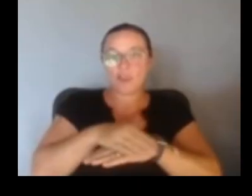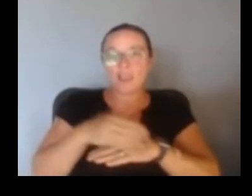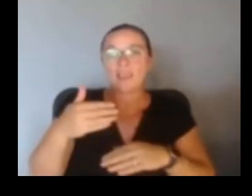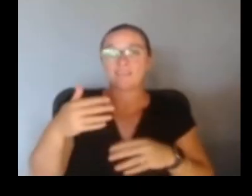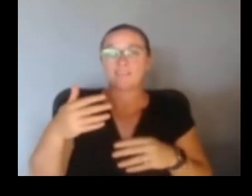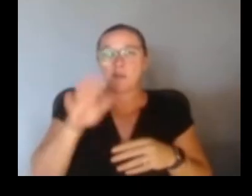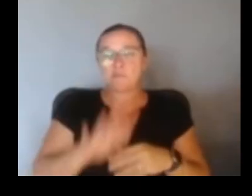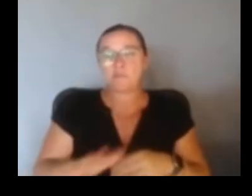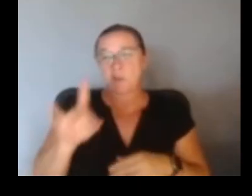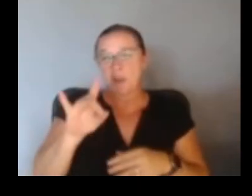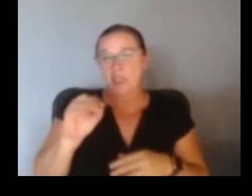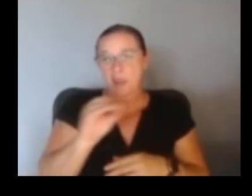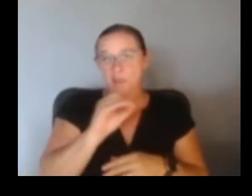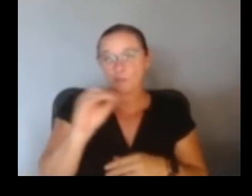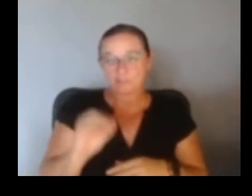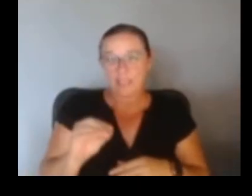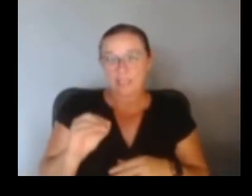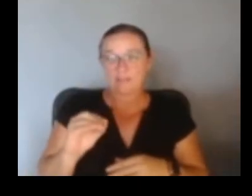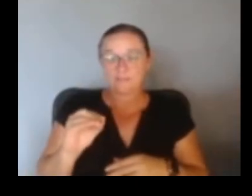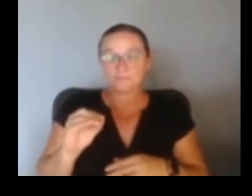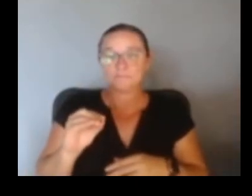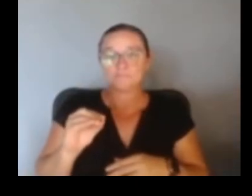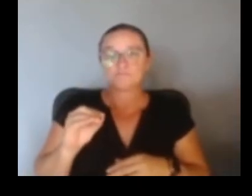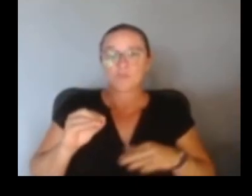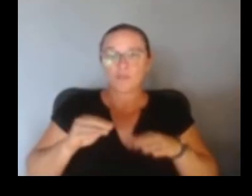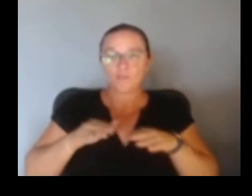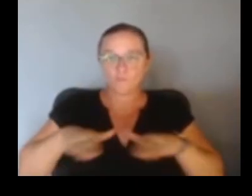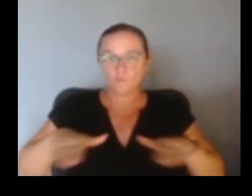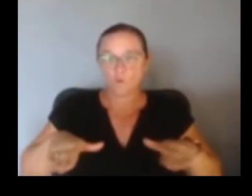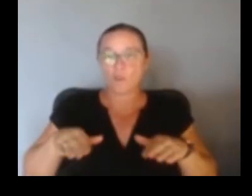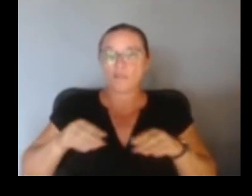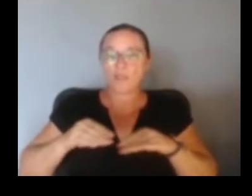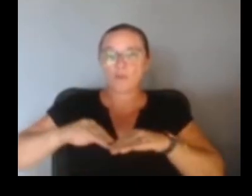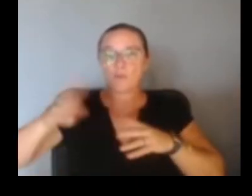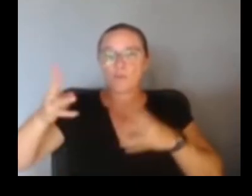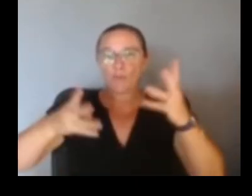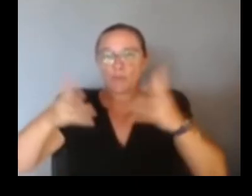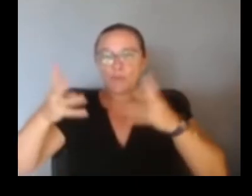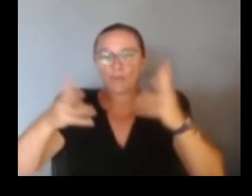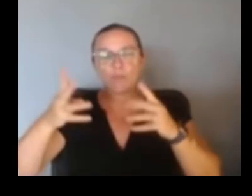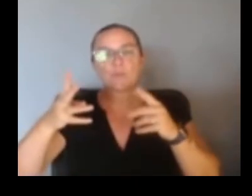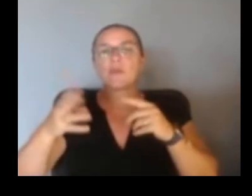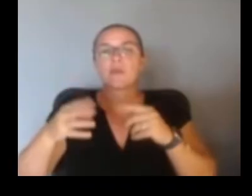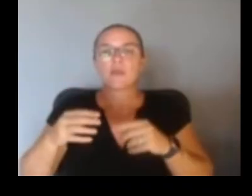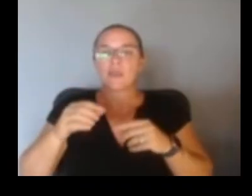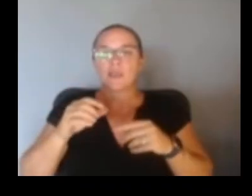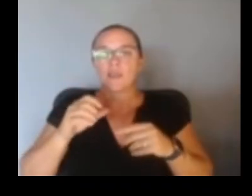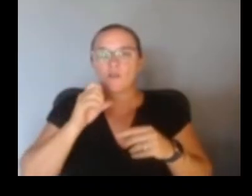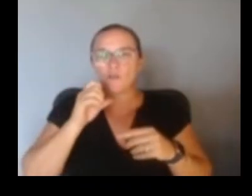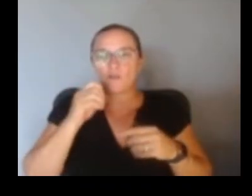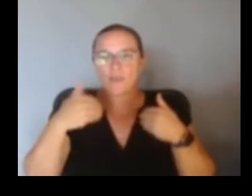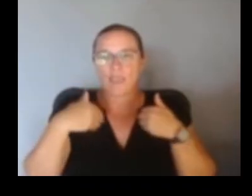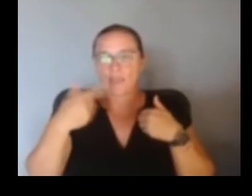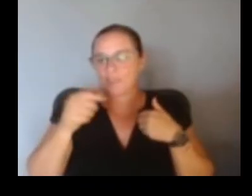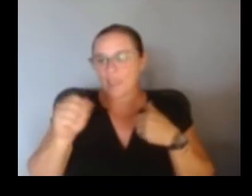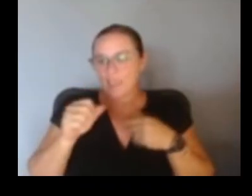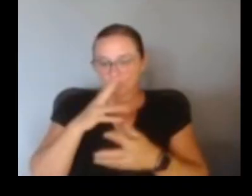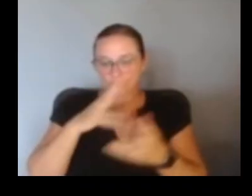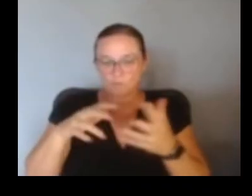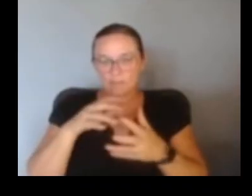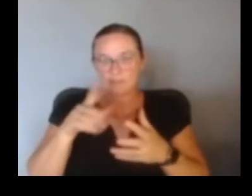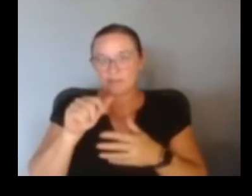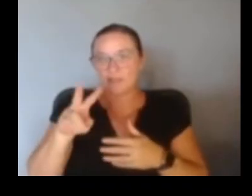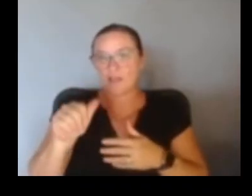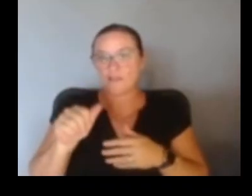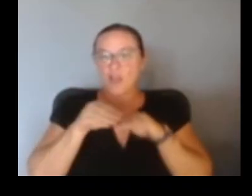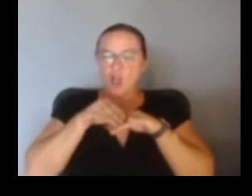floor here. And with very gas-rich flows, since the fountains were not very high, gas got mixed into the lava and distributed